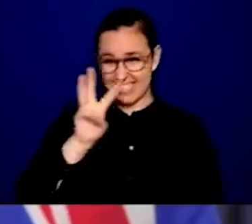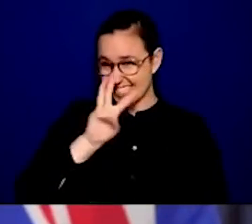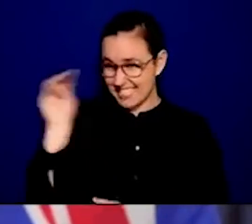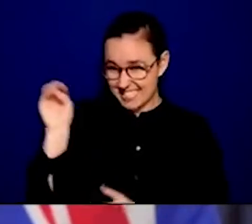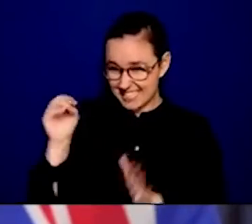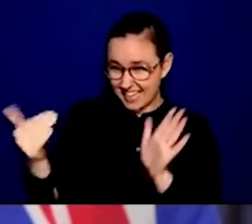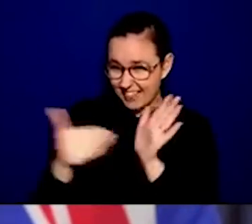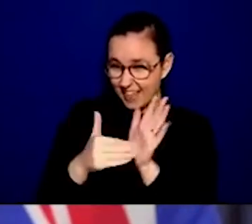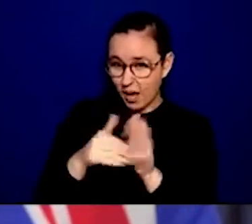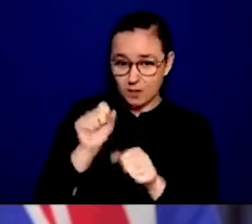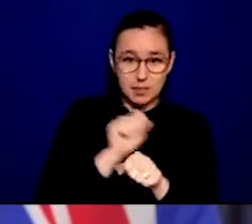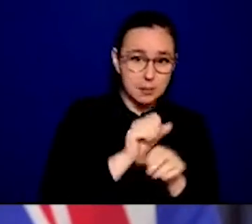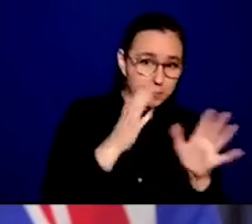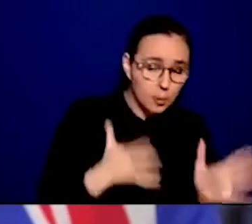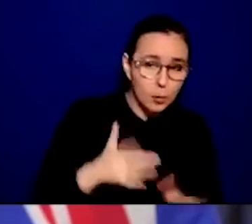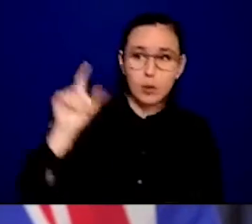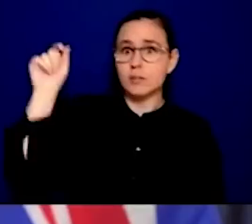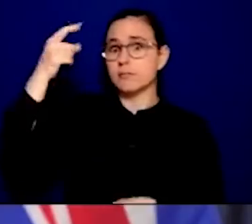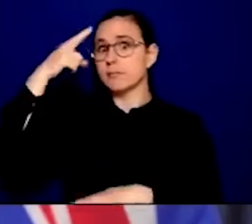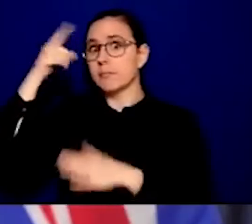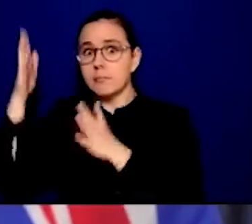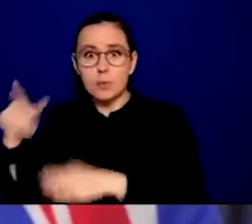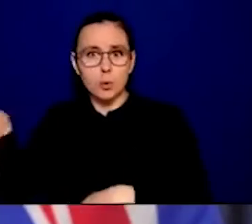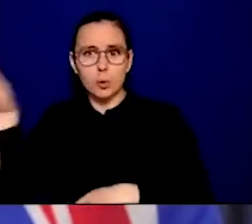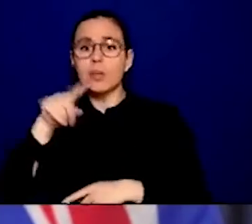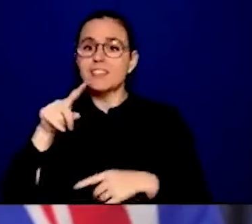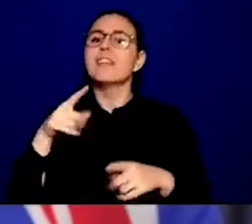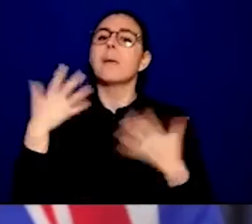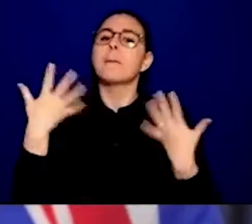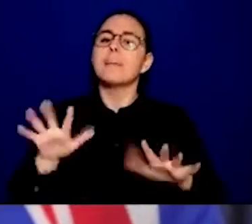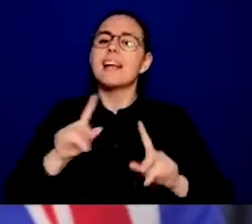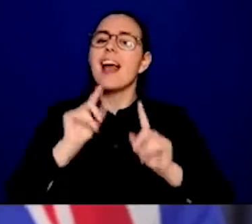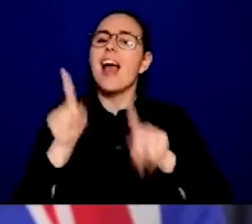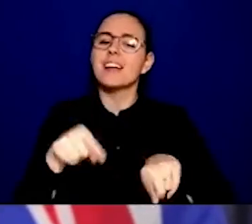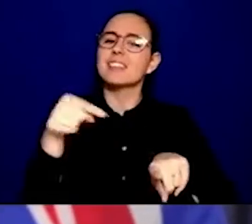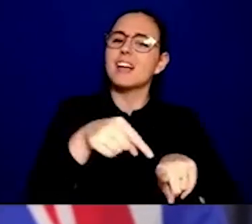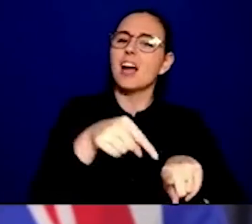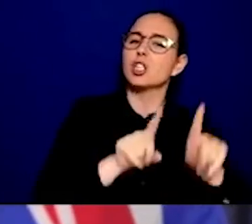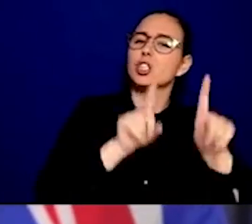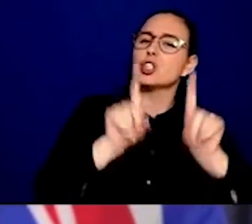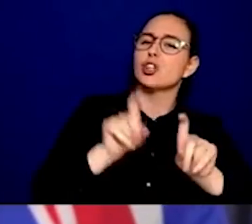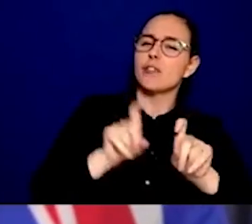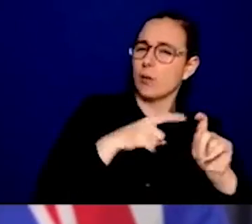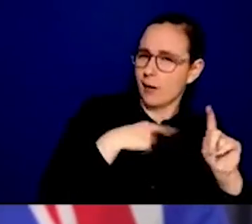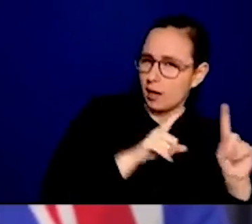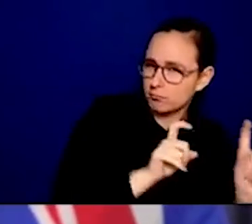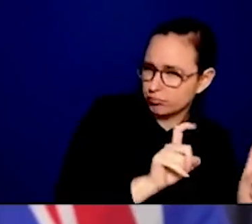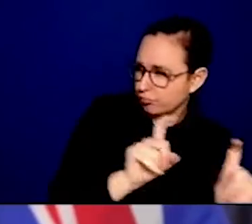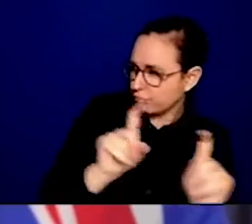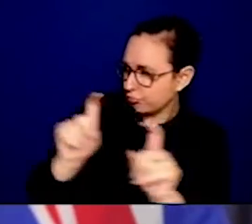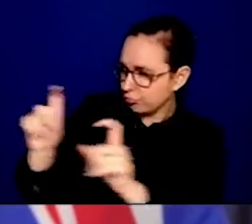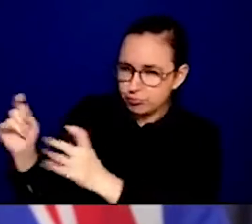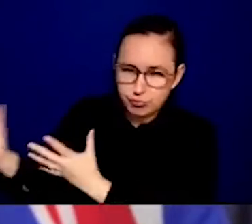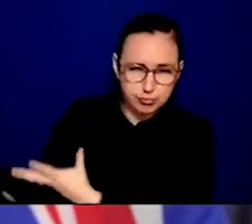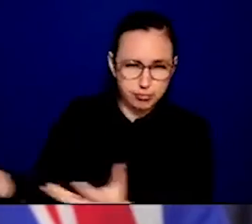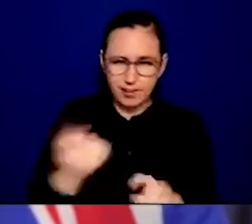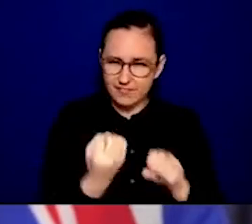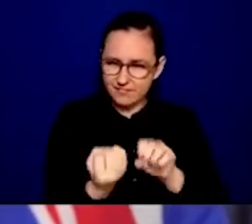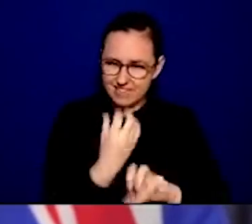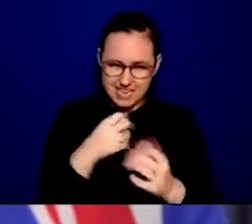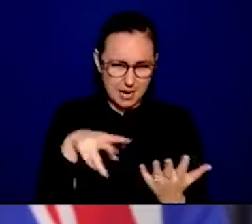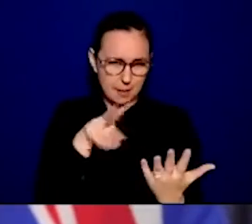consultation survey to have their say on a paid sick leave program in BC. We promised to listen to